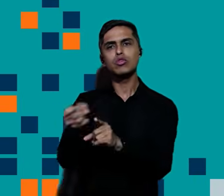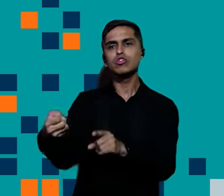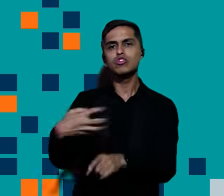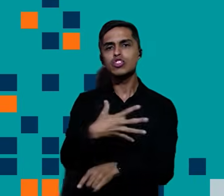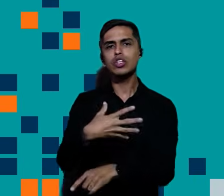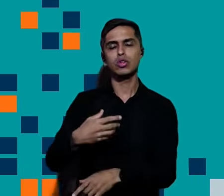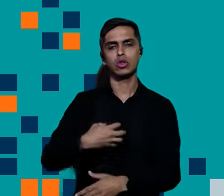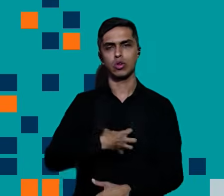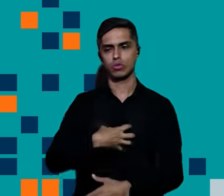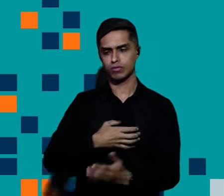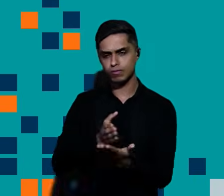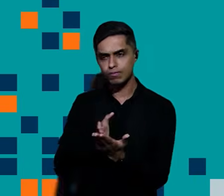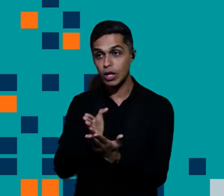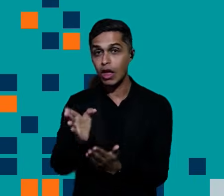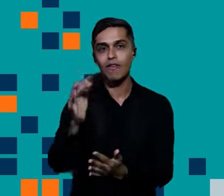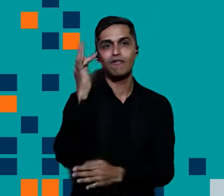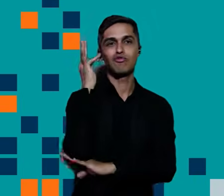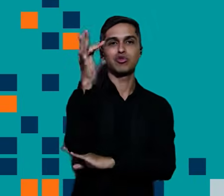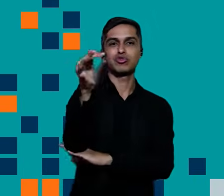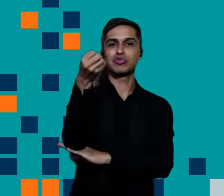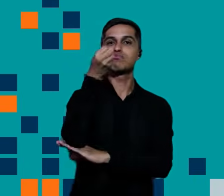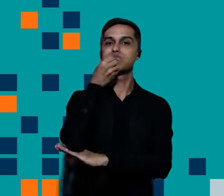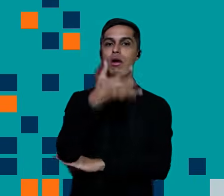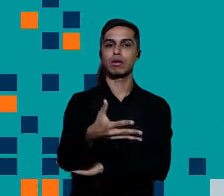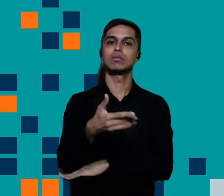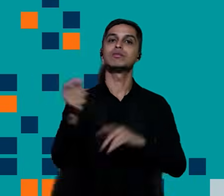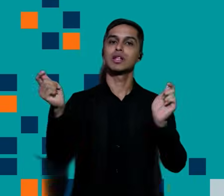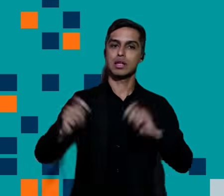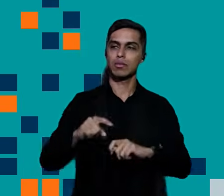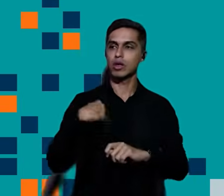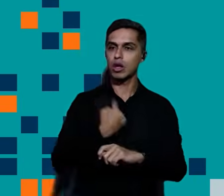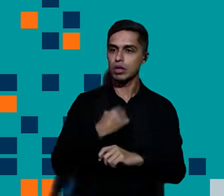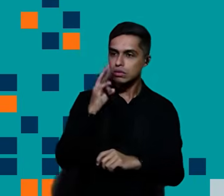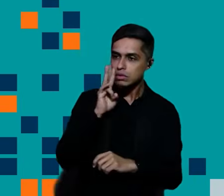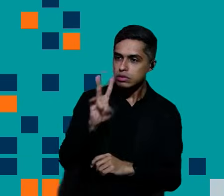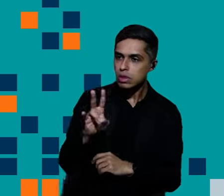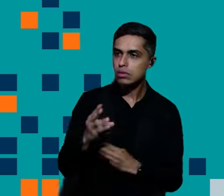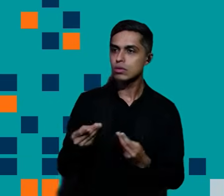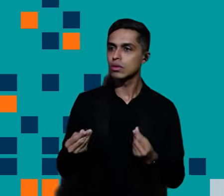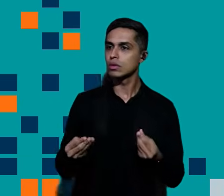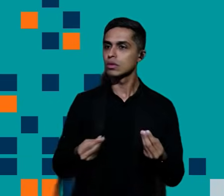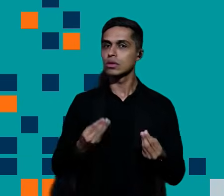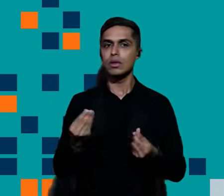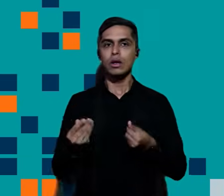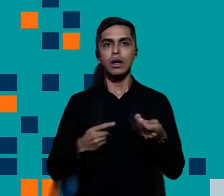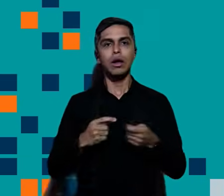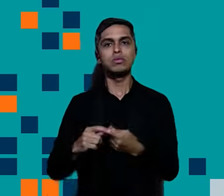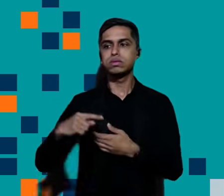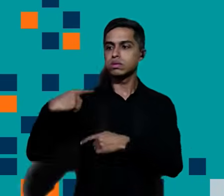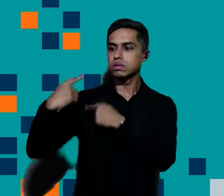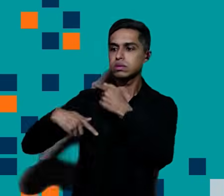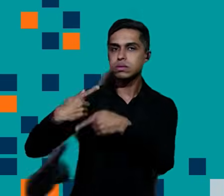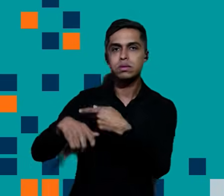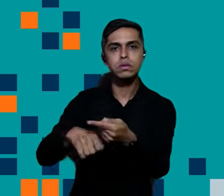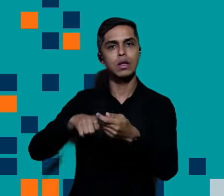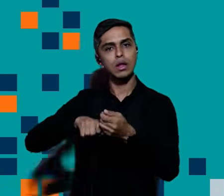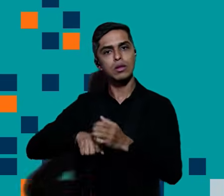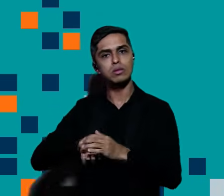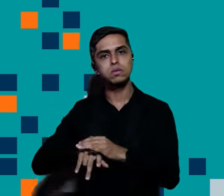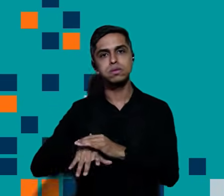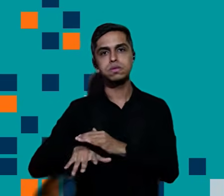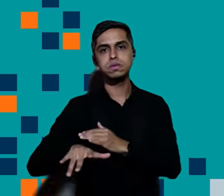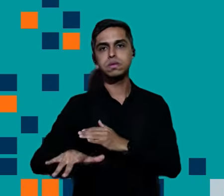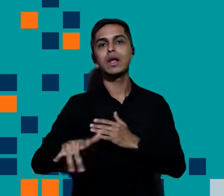see placemaking as a health-generating system that has the ability to be an